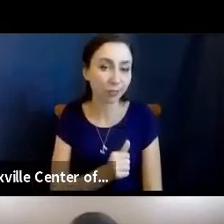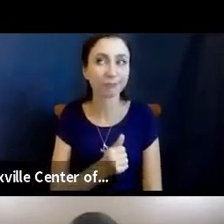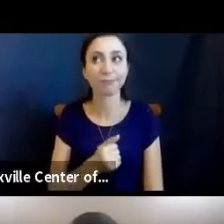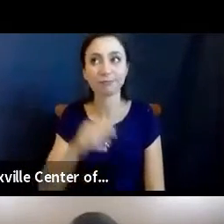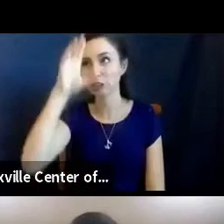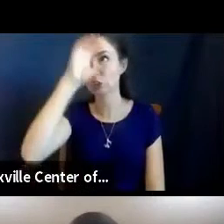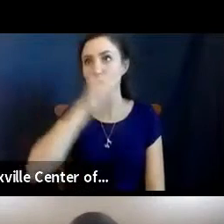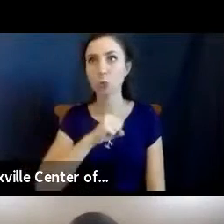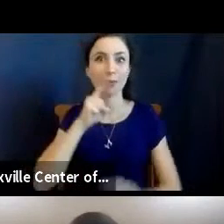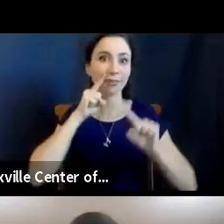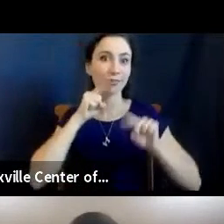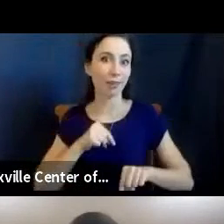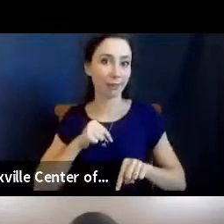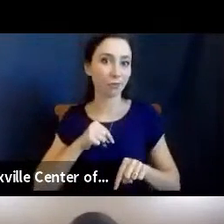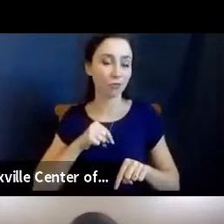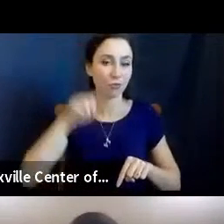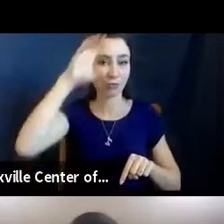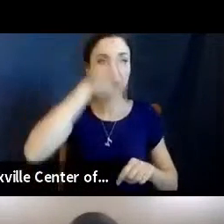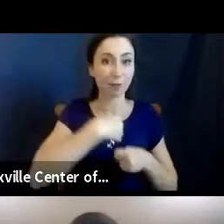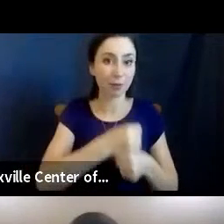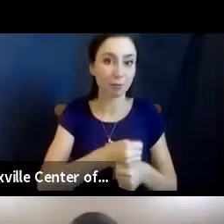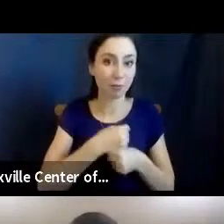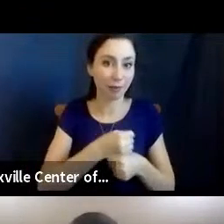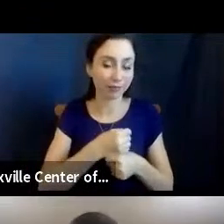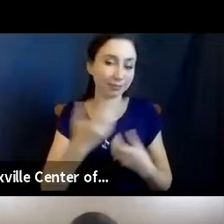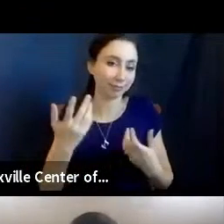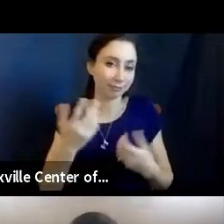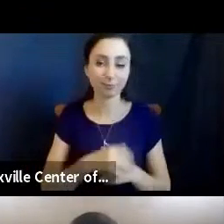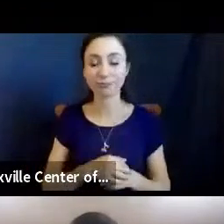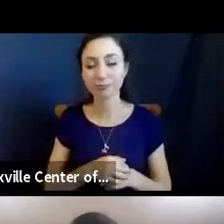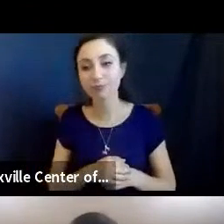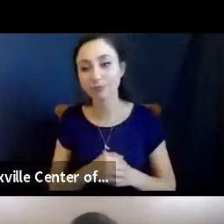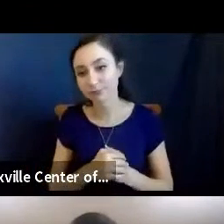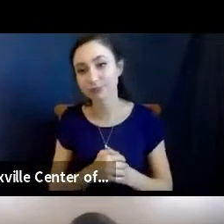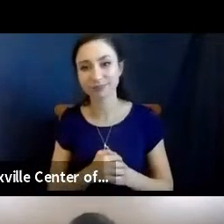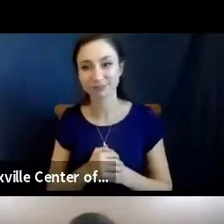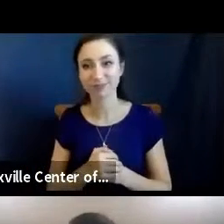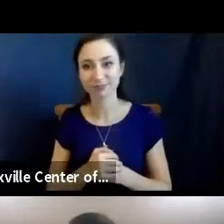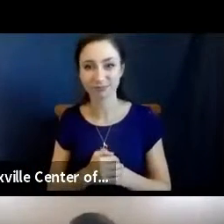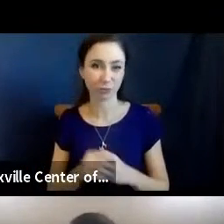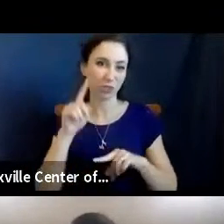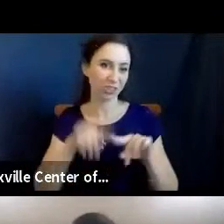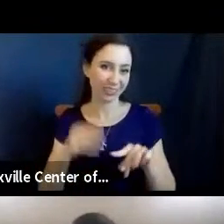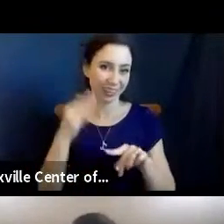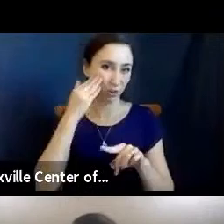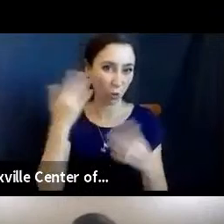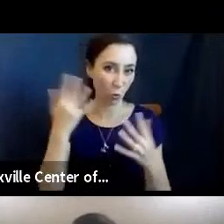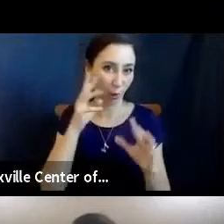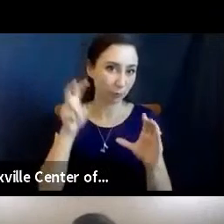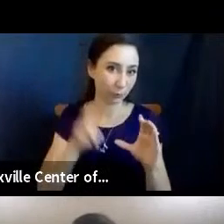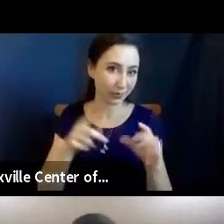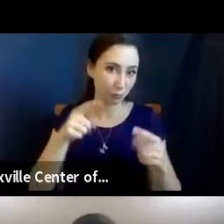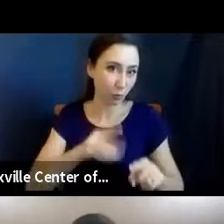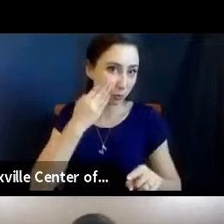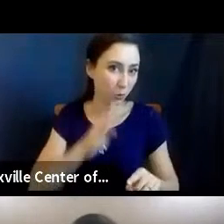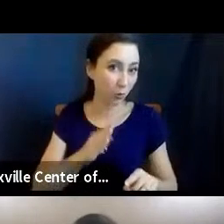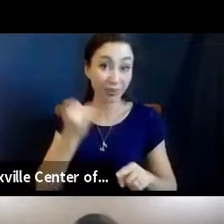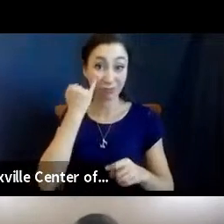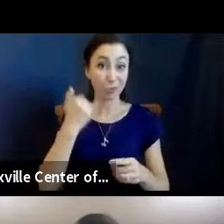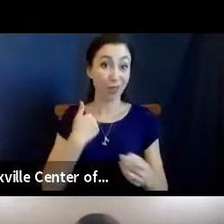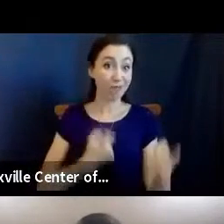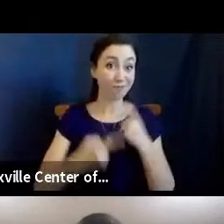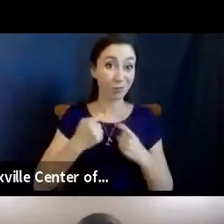assuming its answer and the assumptions that it makes to get you a number. So that's a few thoughts, and if you have questions, I'm happy to talk.